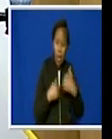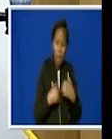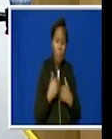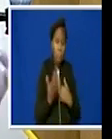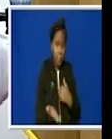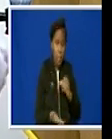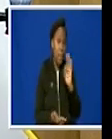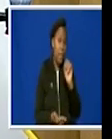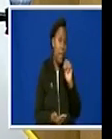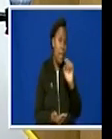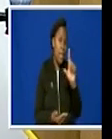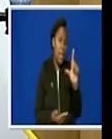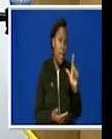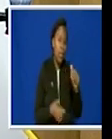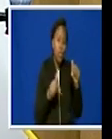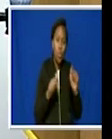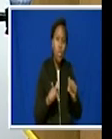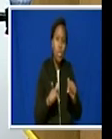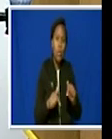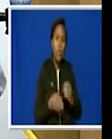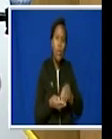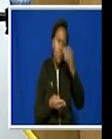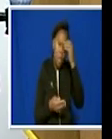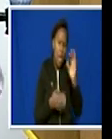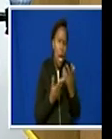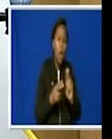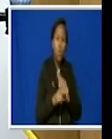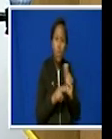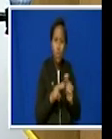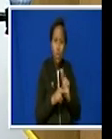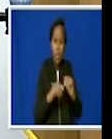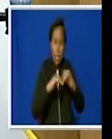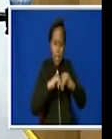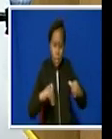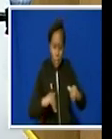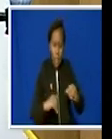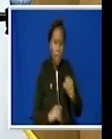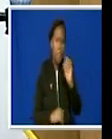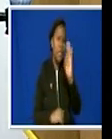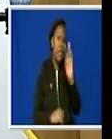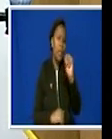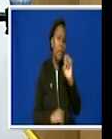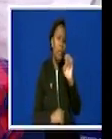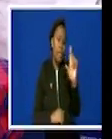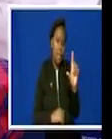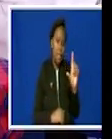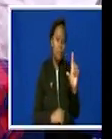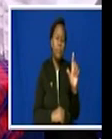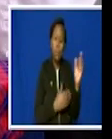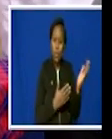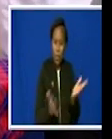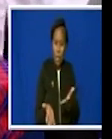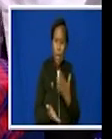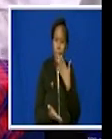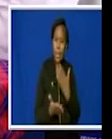funnel. Today, we are going to learn how to use the separating funnel. Welcome. Yes,